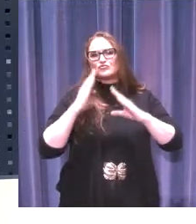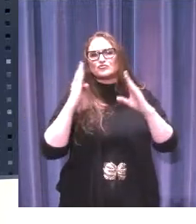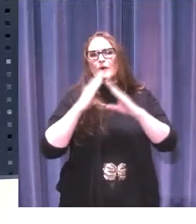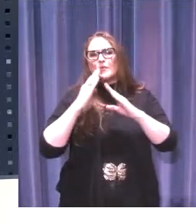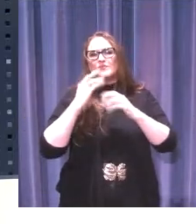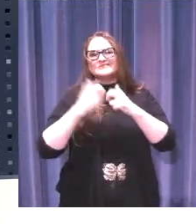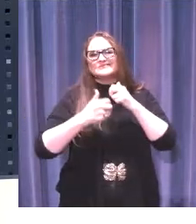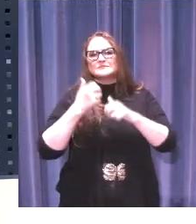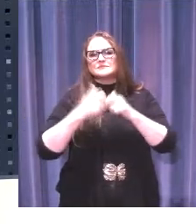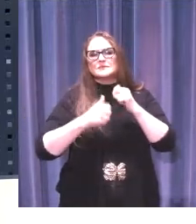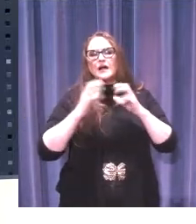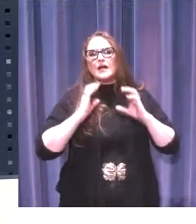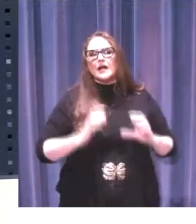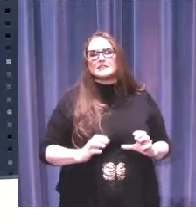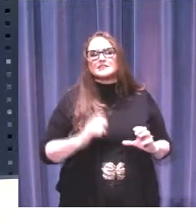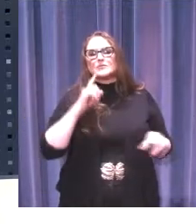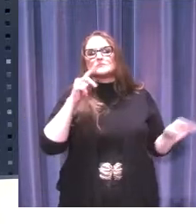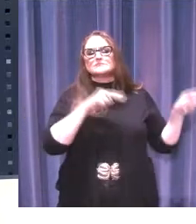function.